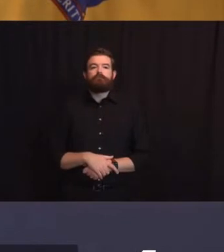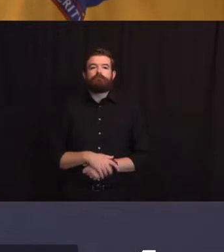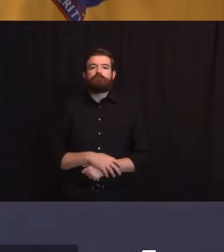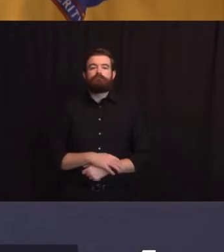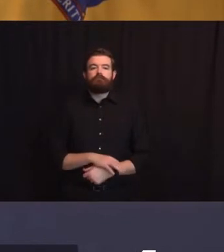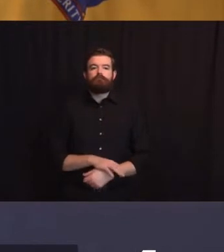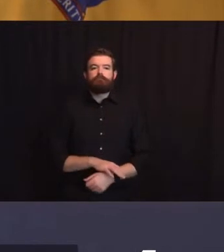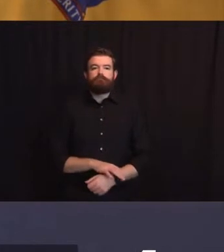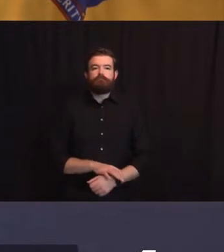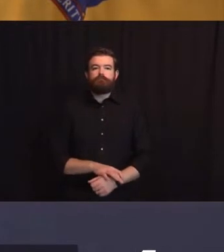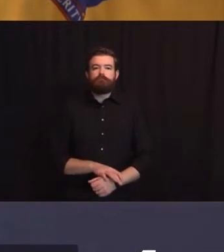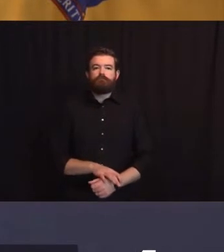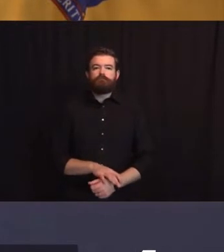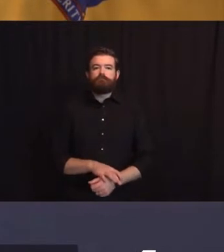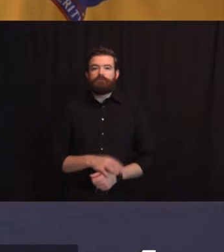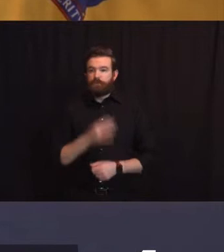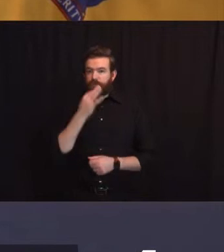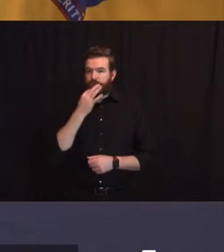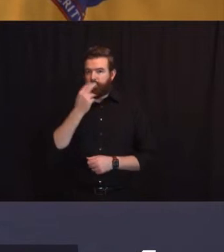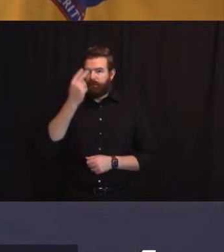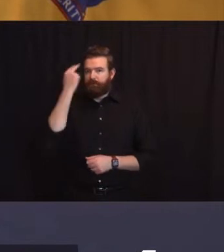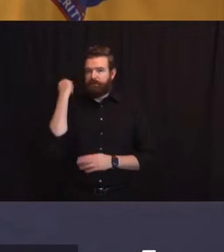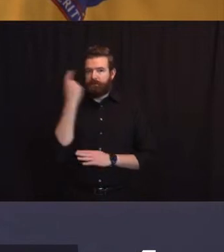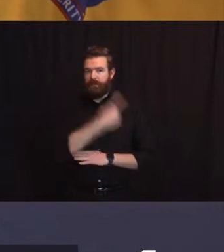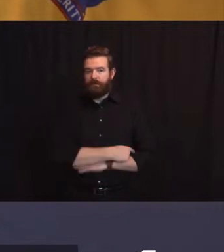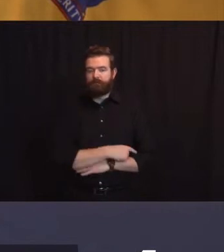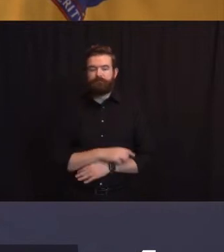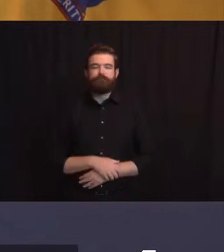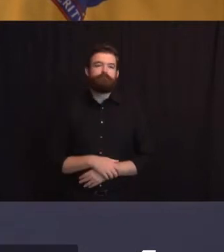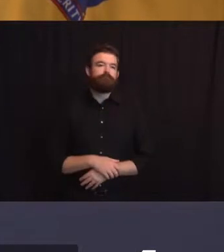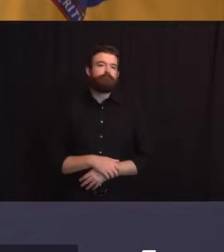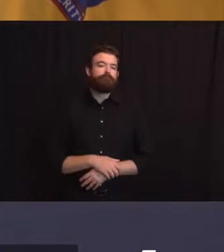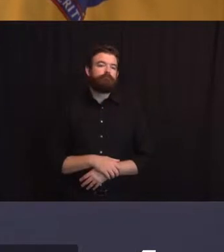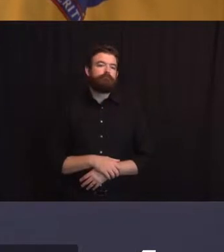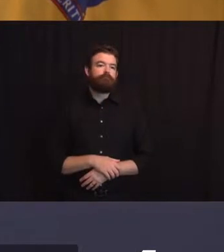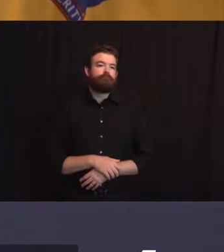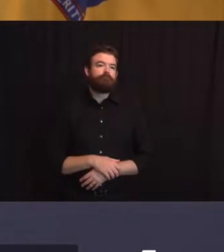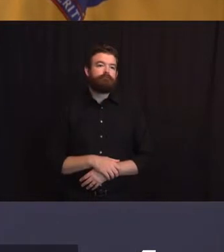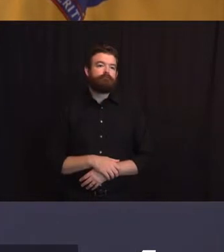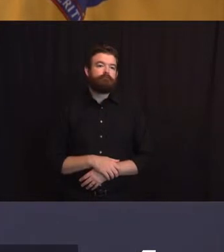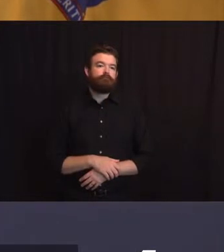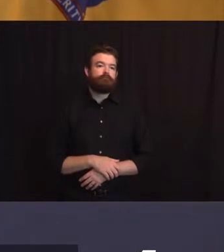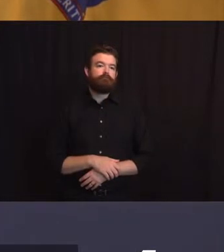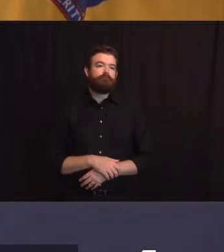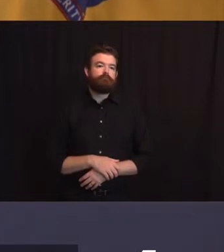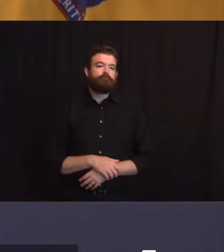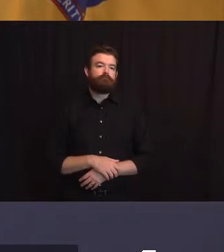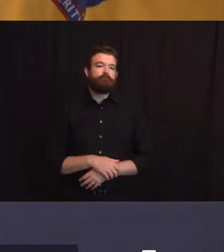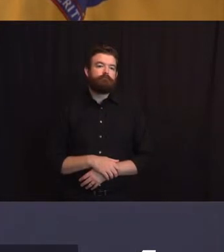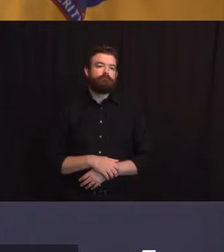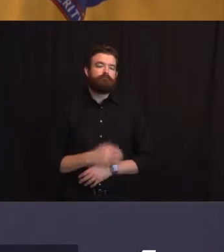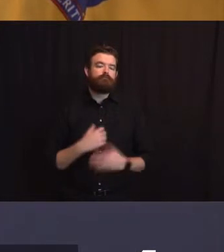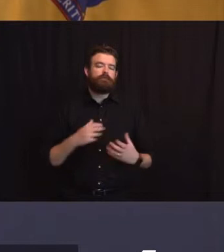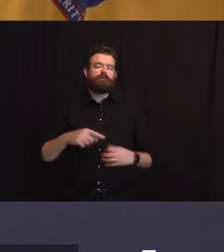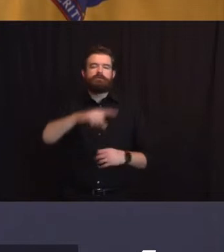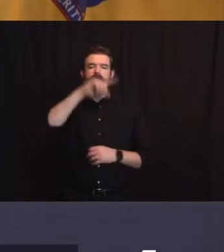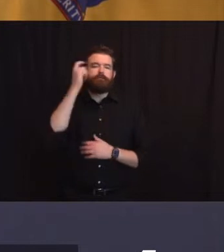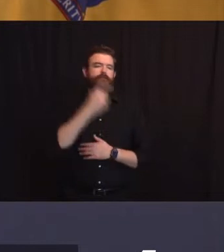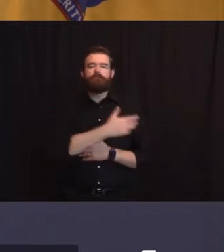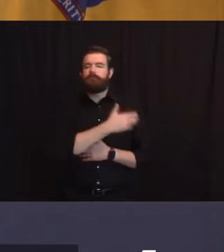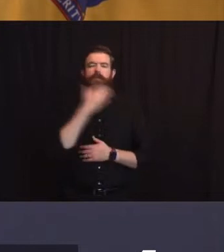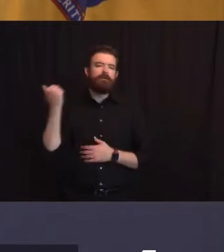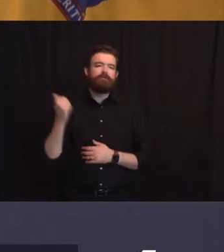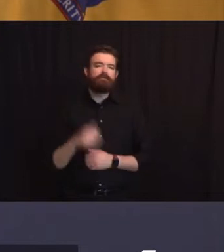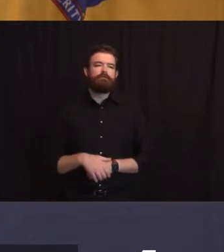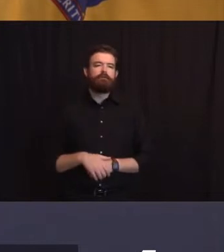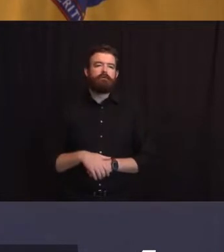today is Memorial Day. Let's have this the summer of our lives. Operation Jersey Summer is